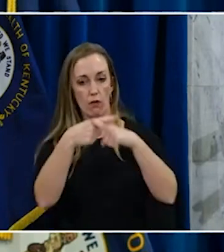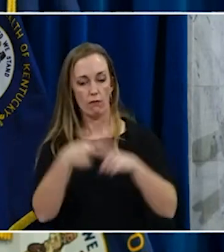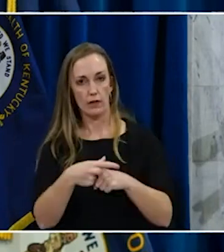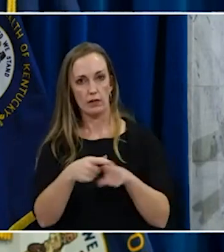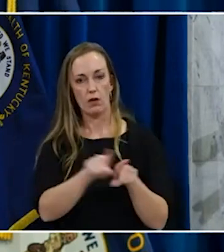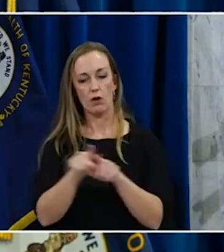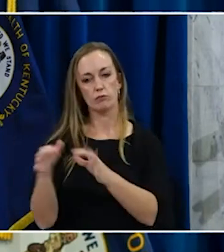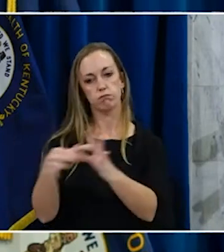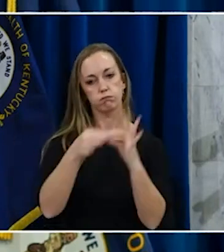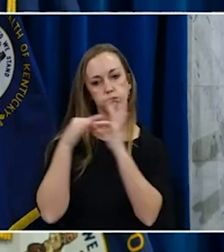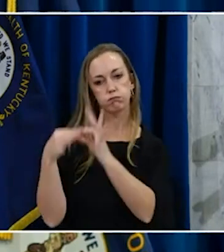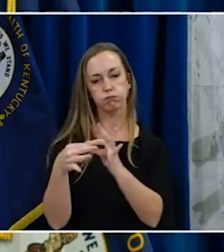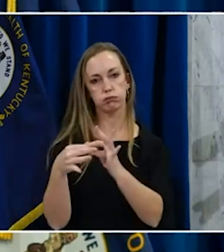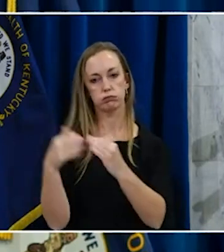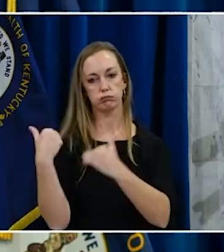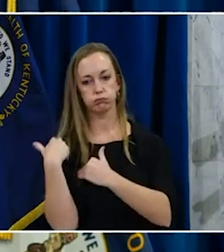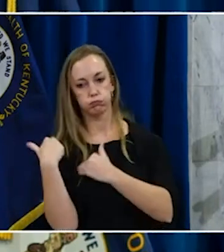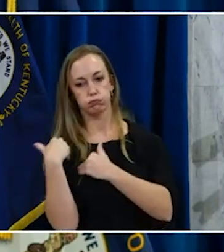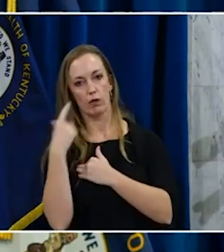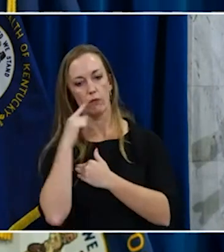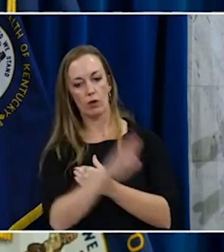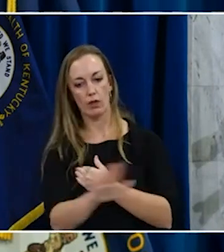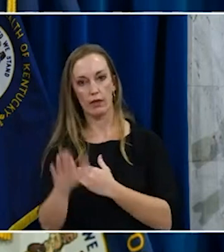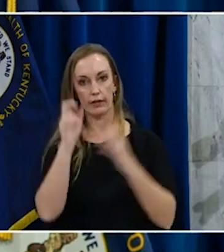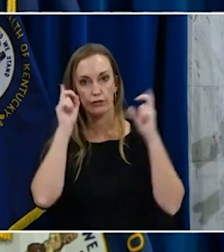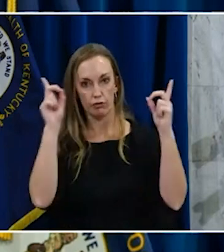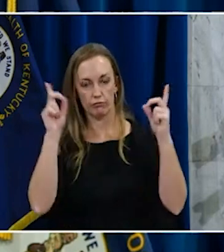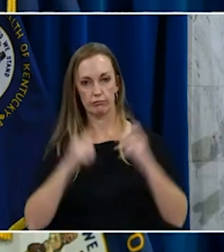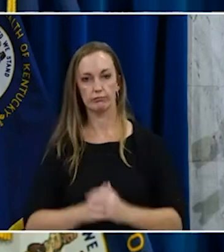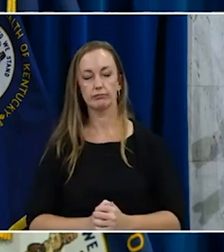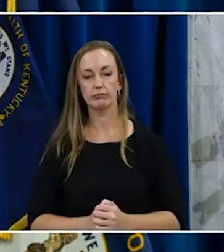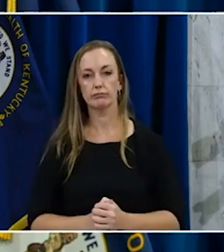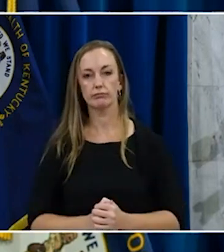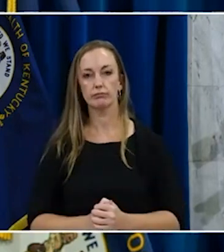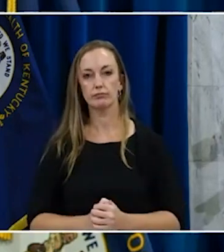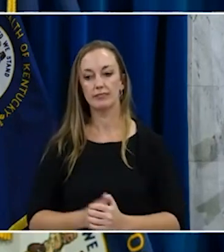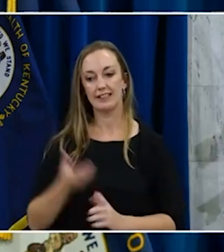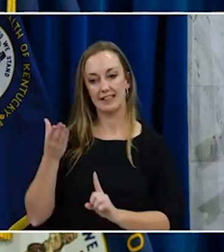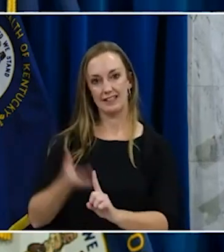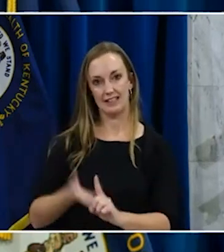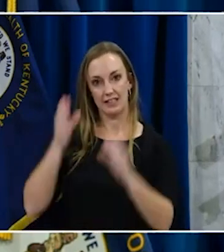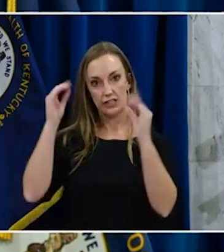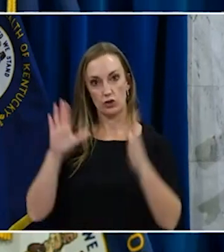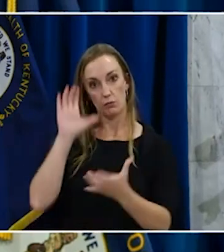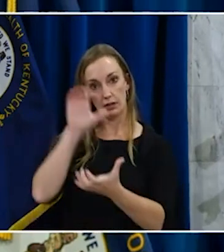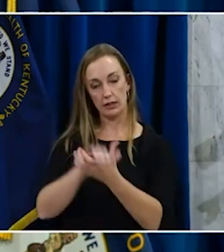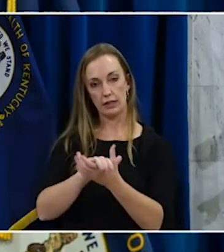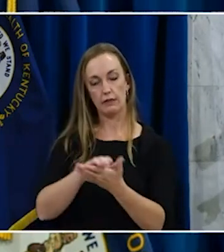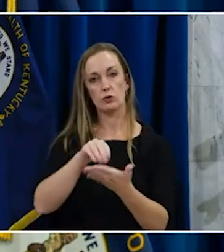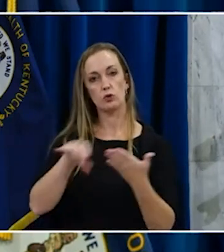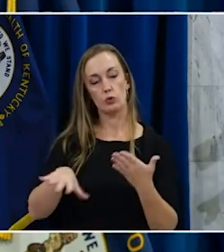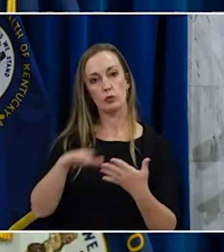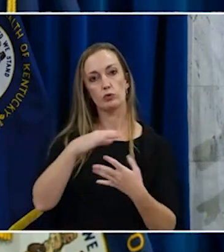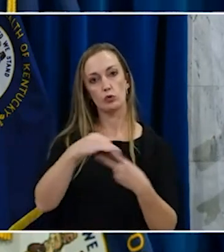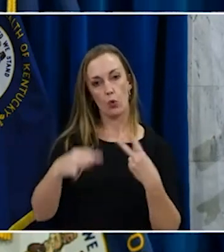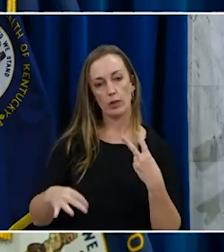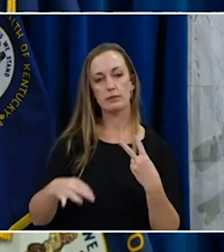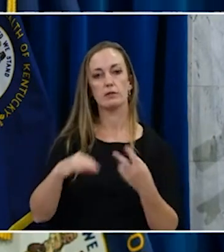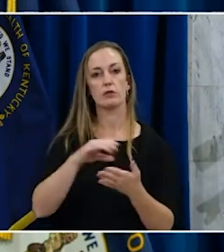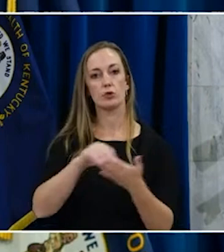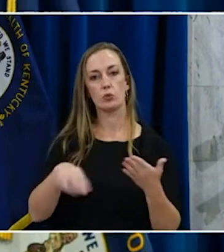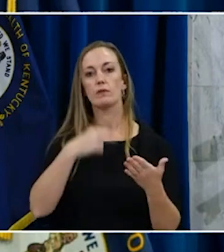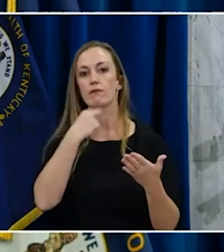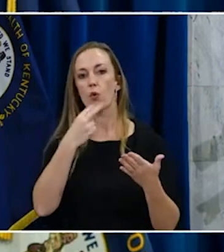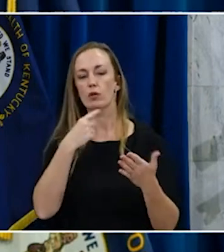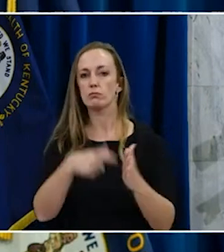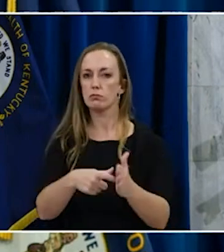working together and taking accountability for their education. This teacher believes student choice and student voice are essential in